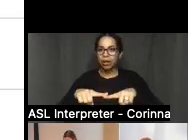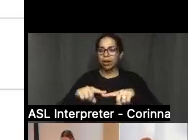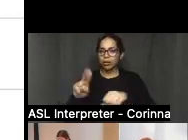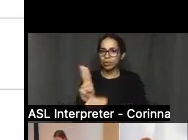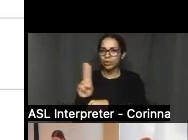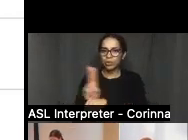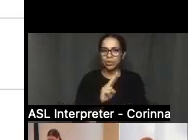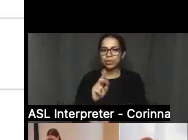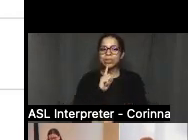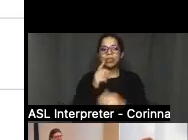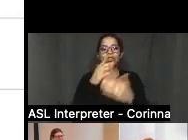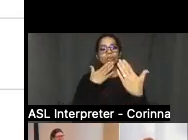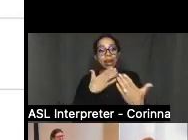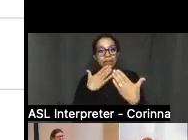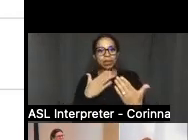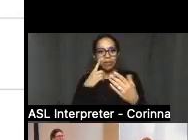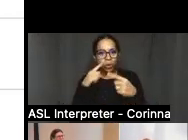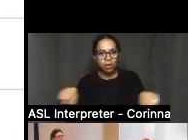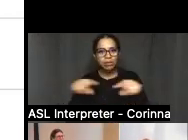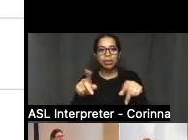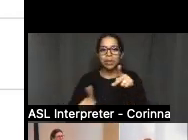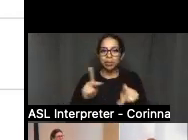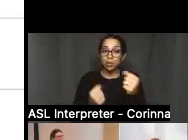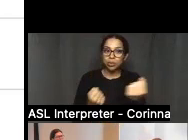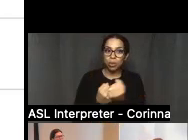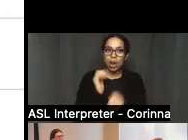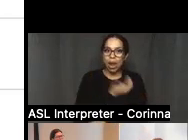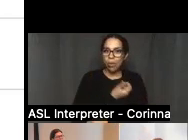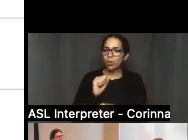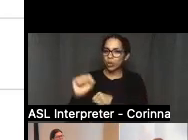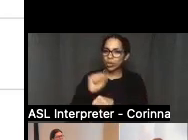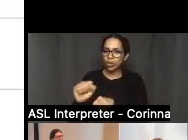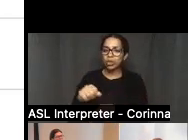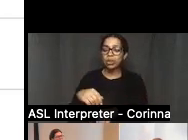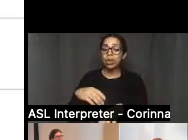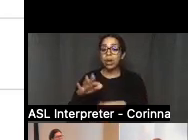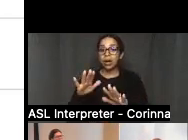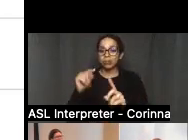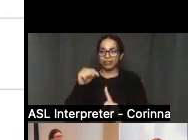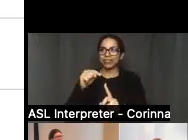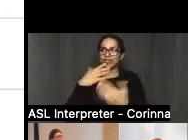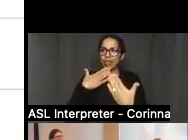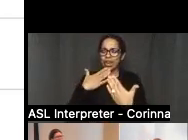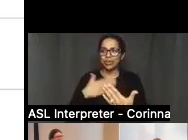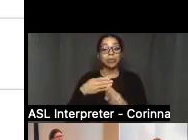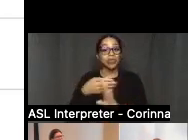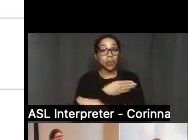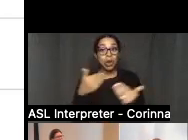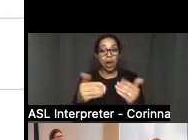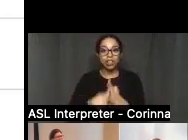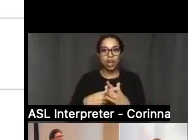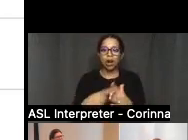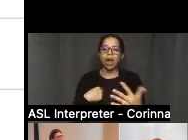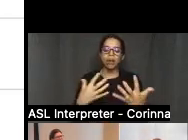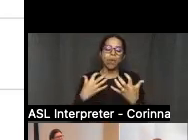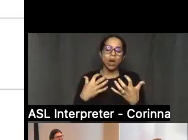everyone who supports the work. And speaking of gratitude, before we get started, I want to really give a